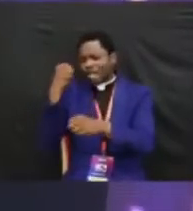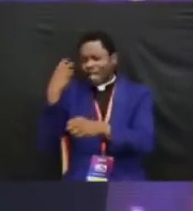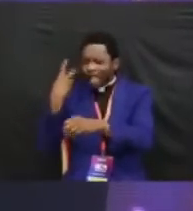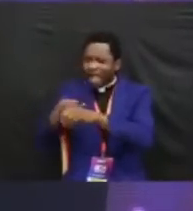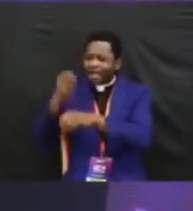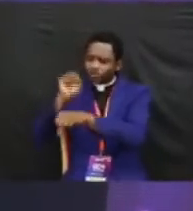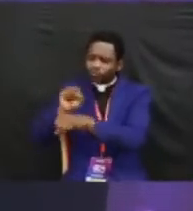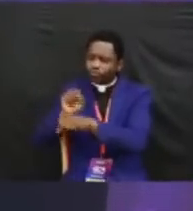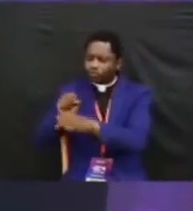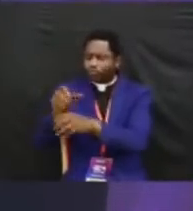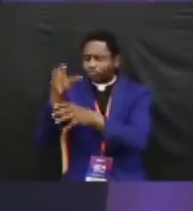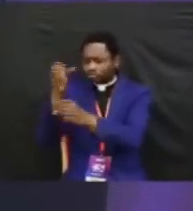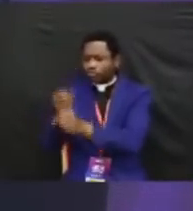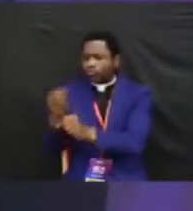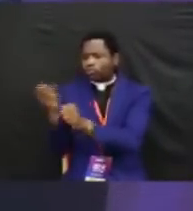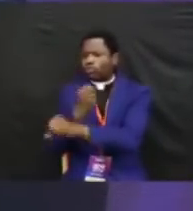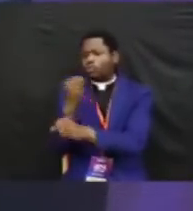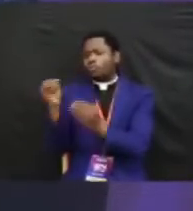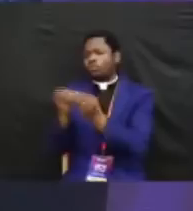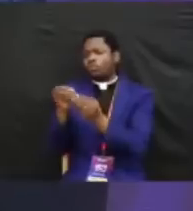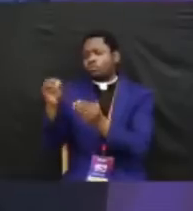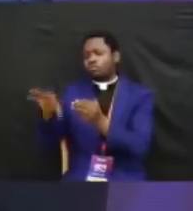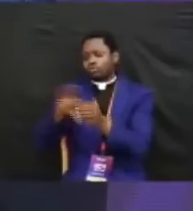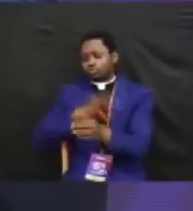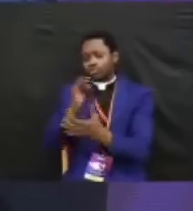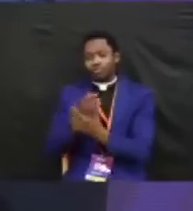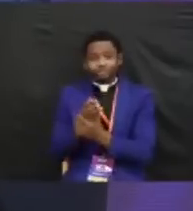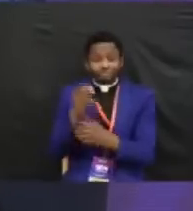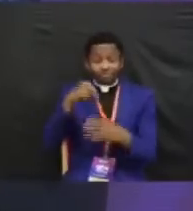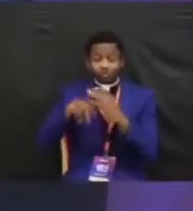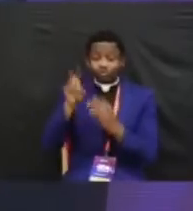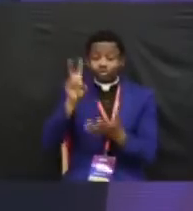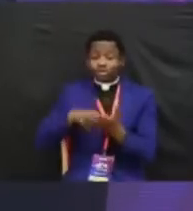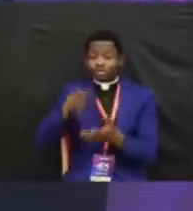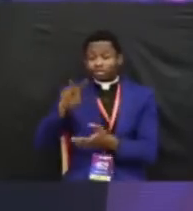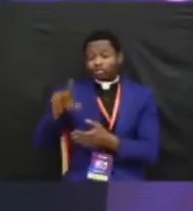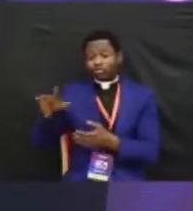soul winning. In 2022, 243,965